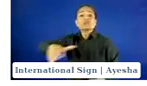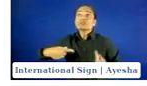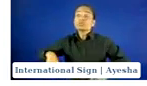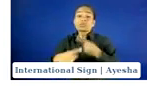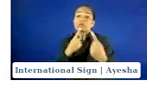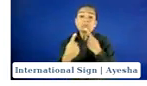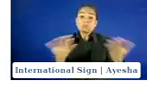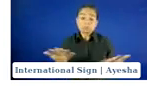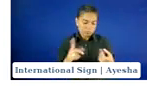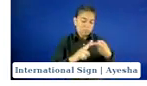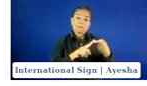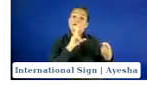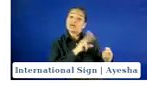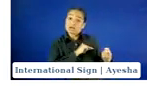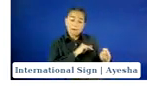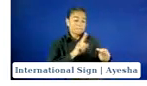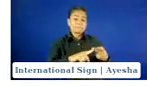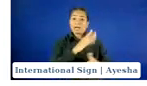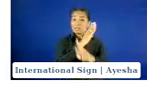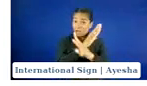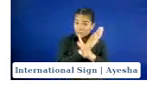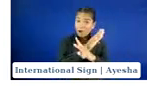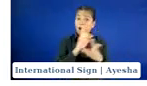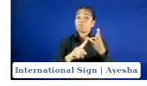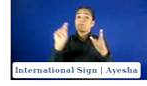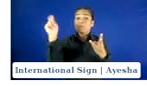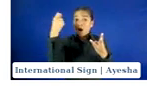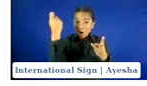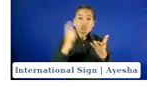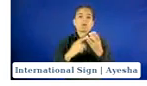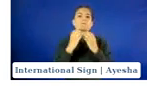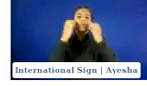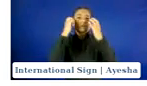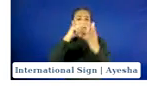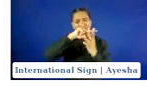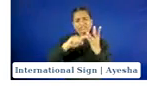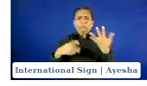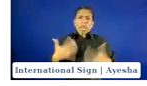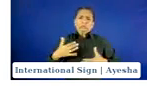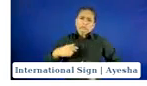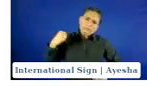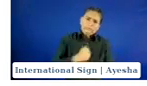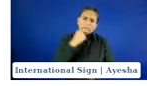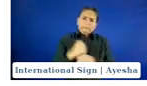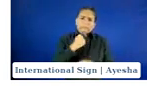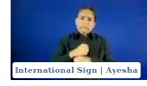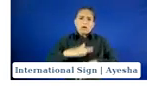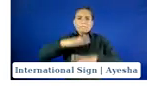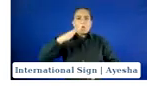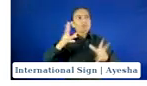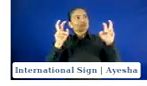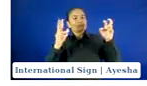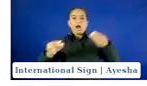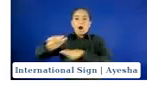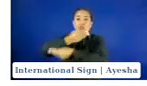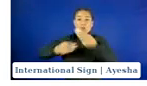are a huge group of workers who are working the informal economy and sizable population of the